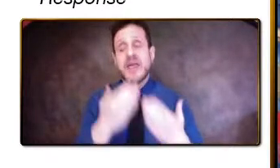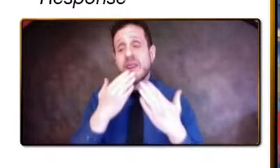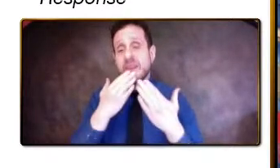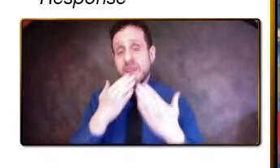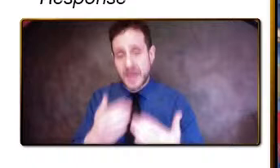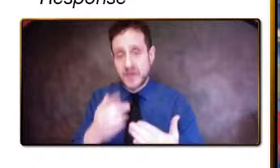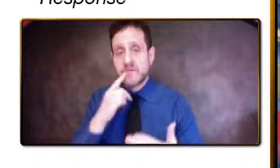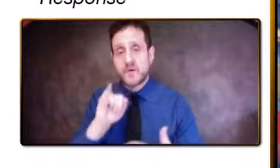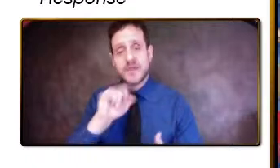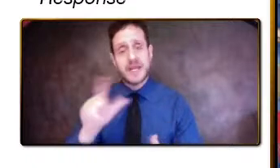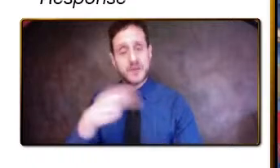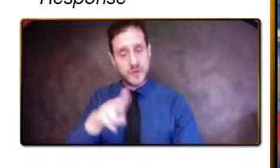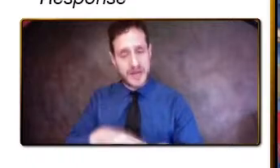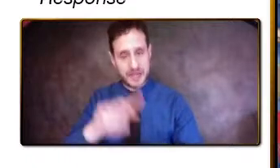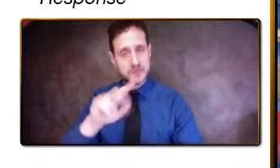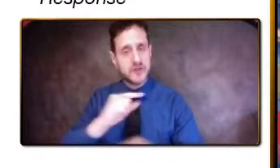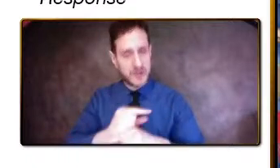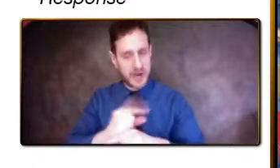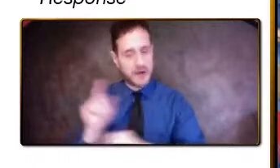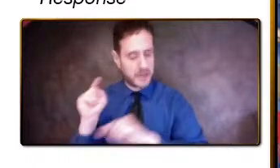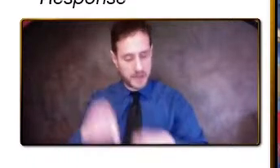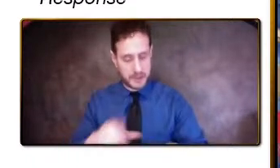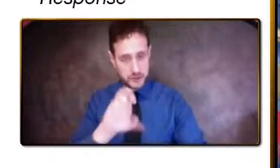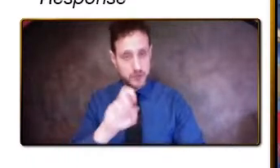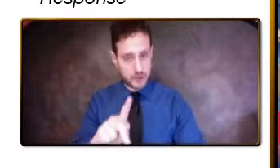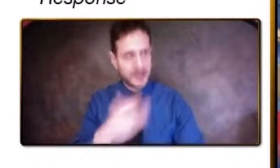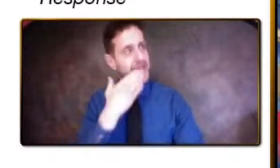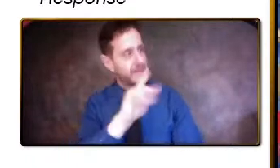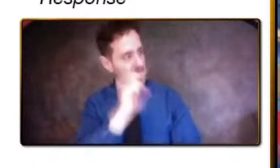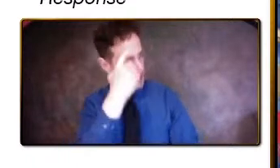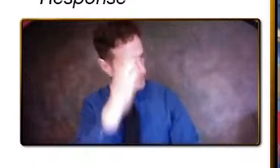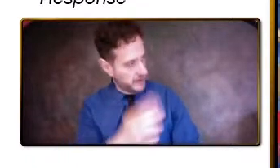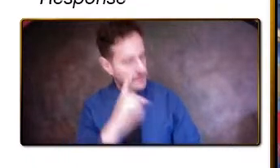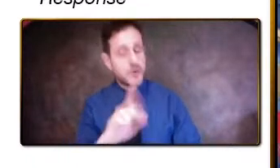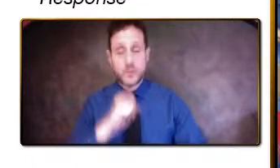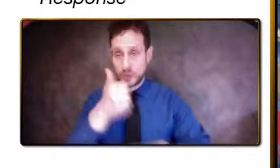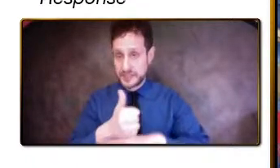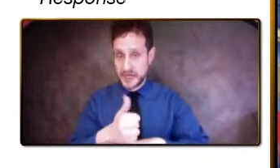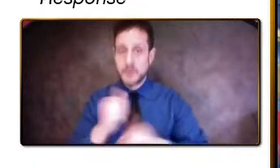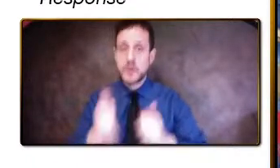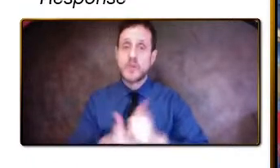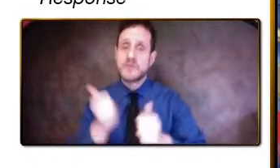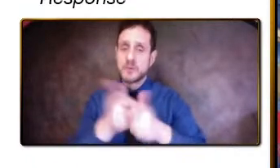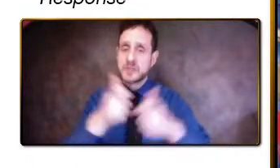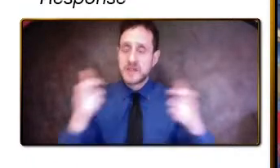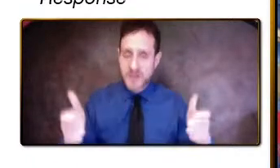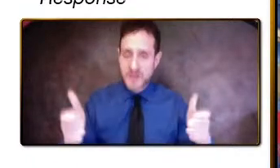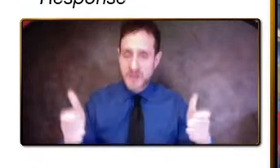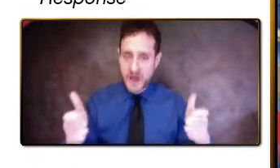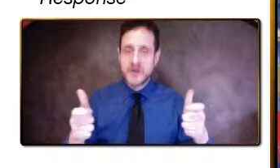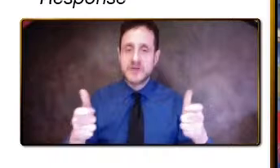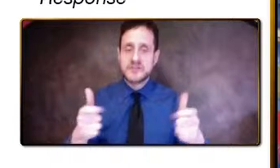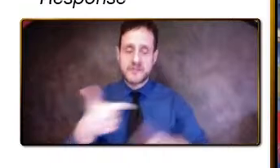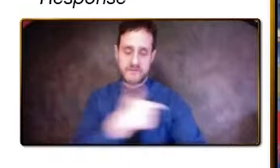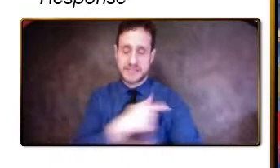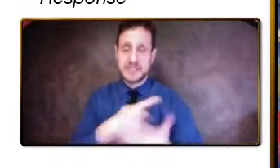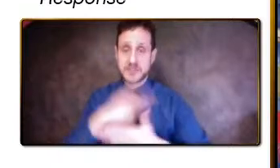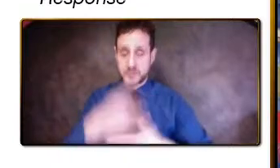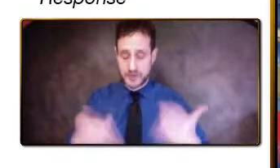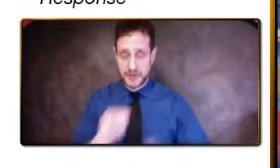County as we look to build the largest county vaccination program in the state and one of the largest in the country.